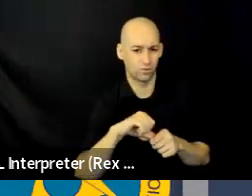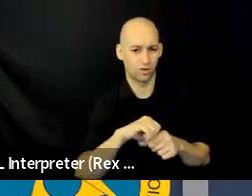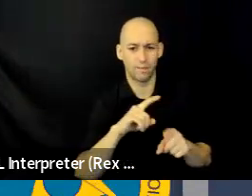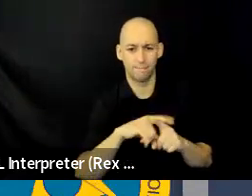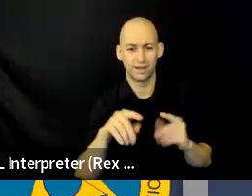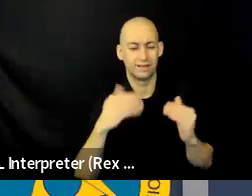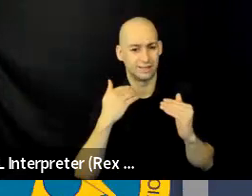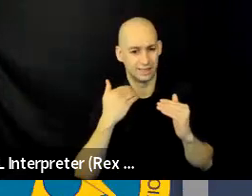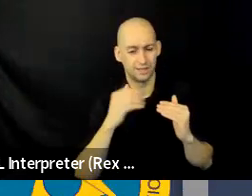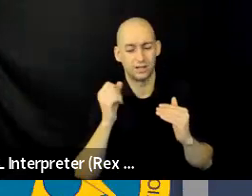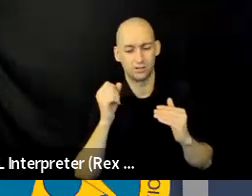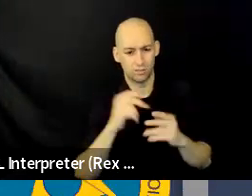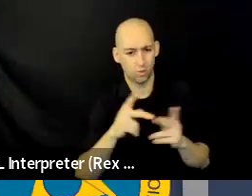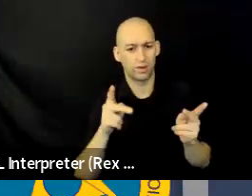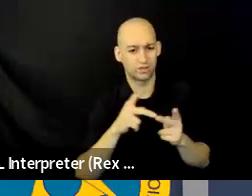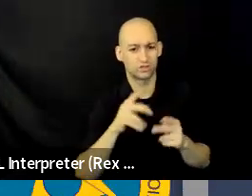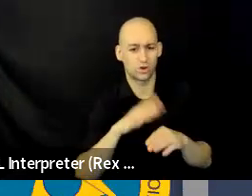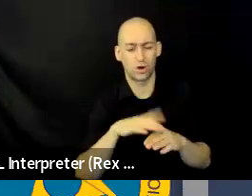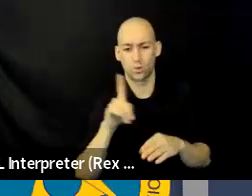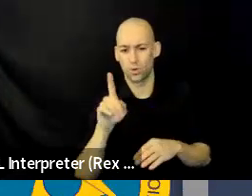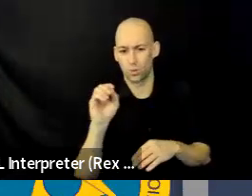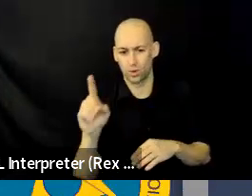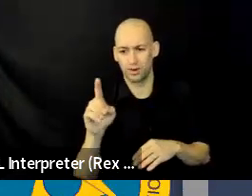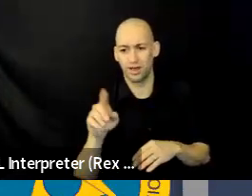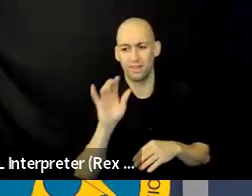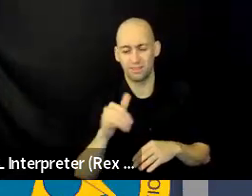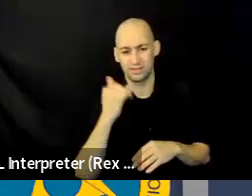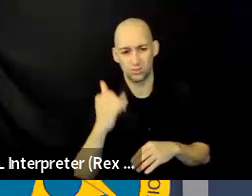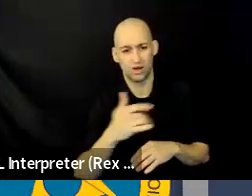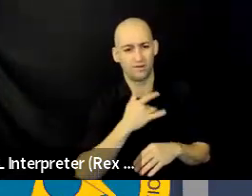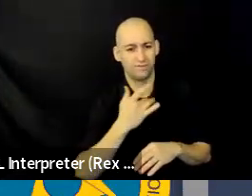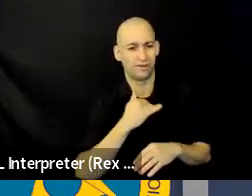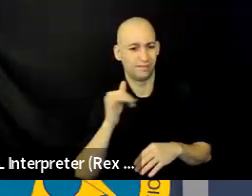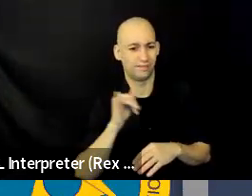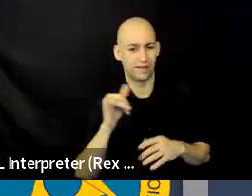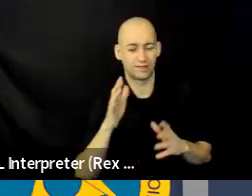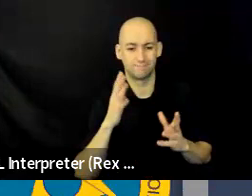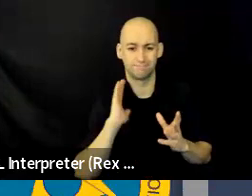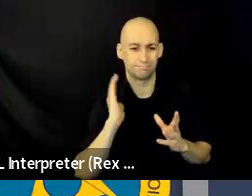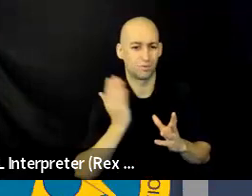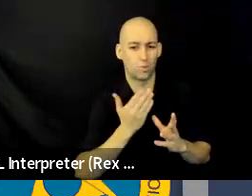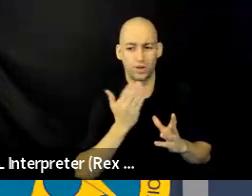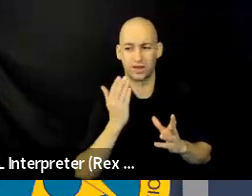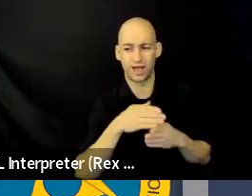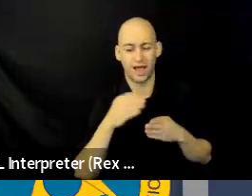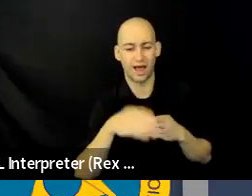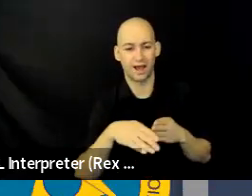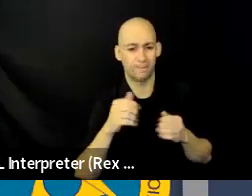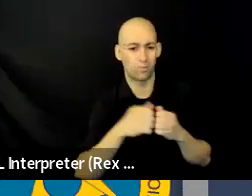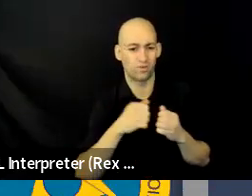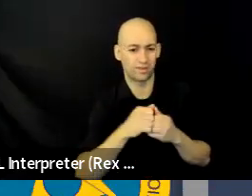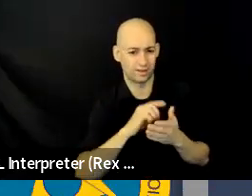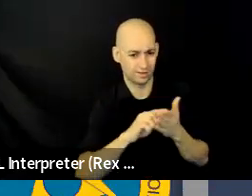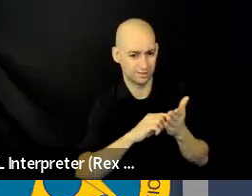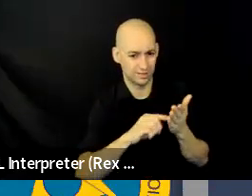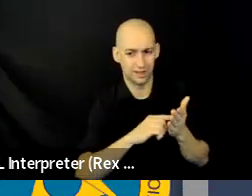locations, understandably, on the 101. And that's why we have felt like we feel like we have ended up with a design that,